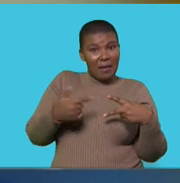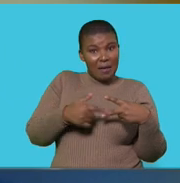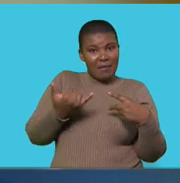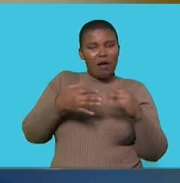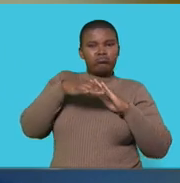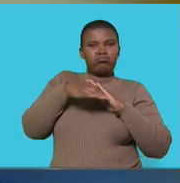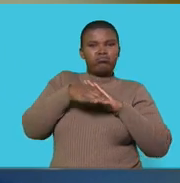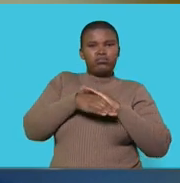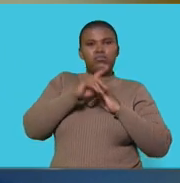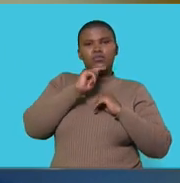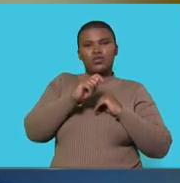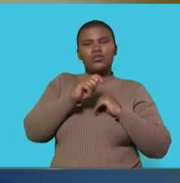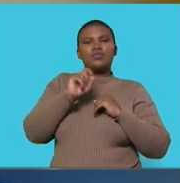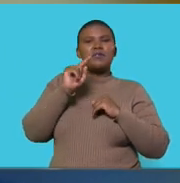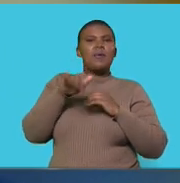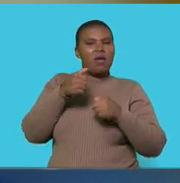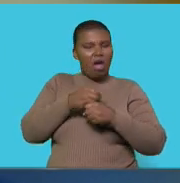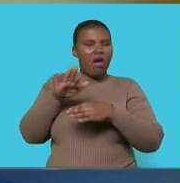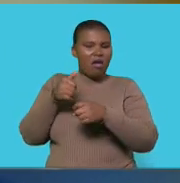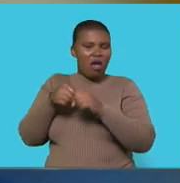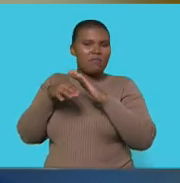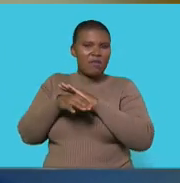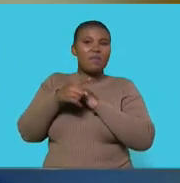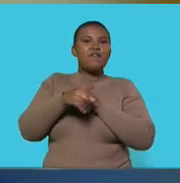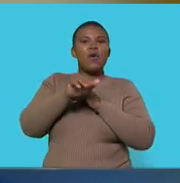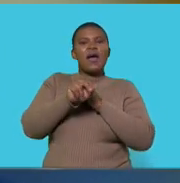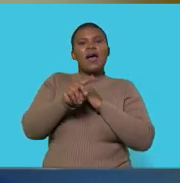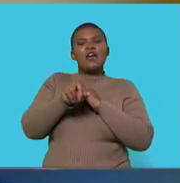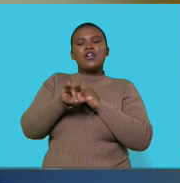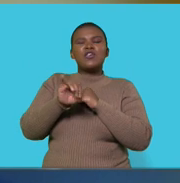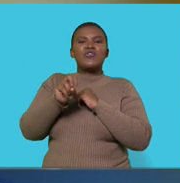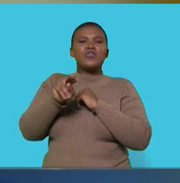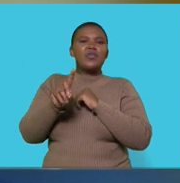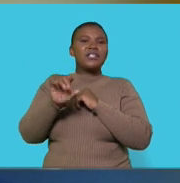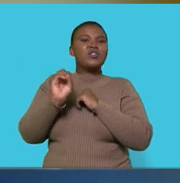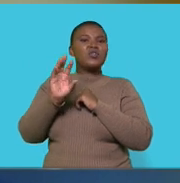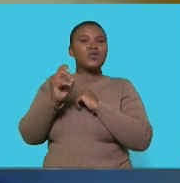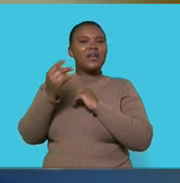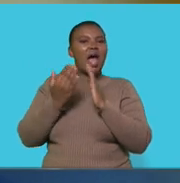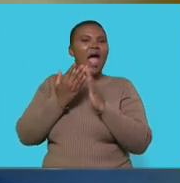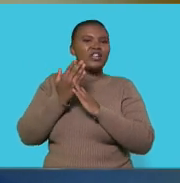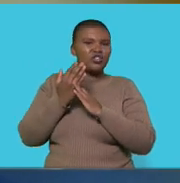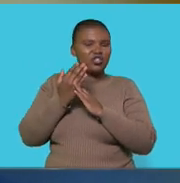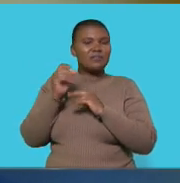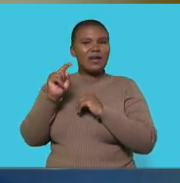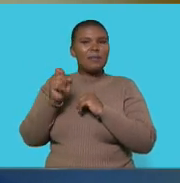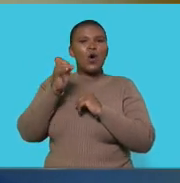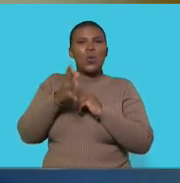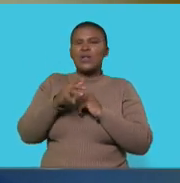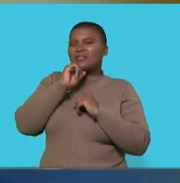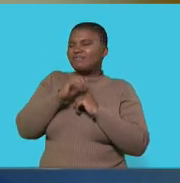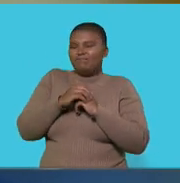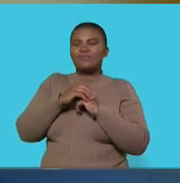down exponentially year on year. So the entry point of these devices will get to a point where